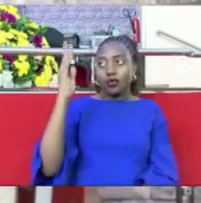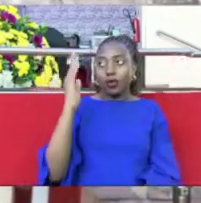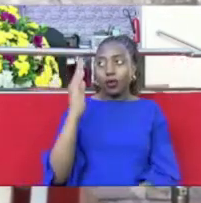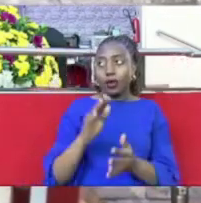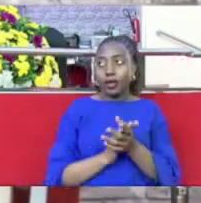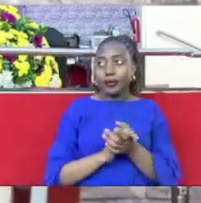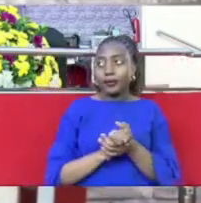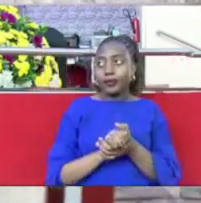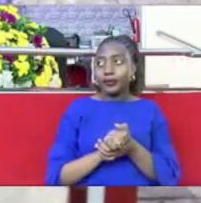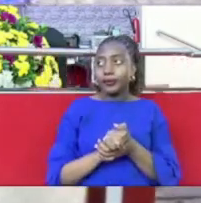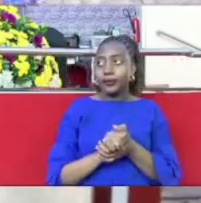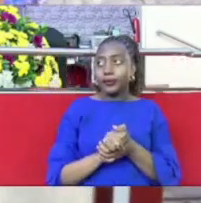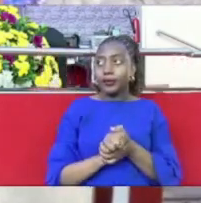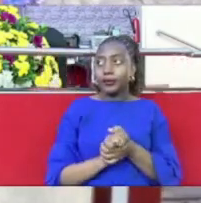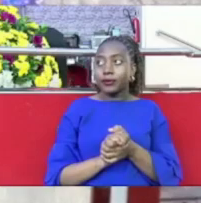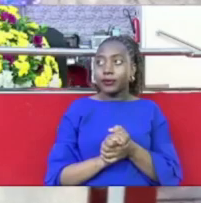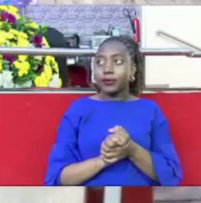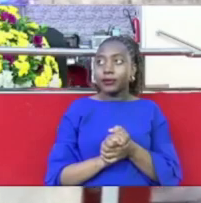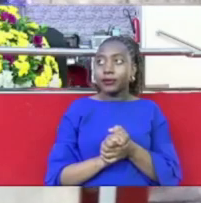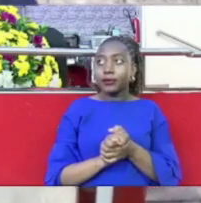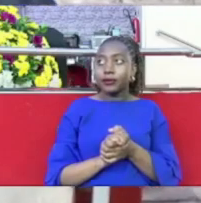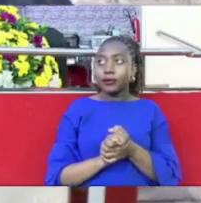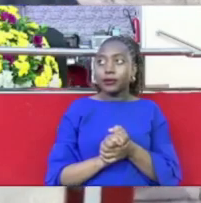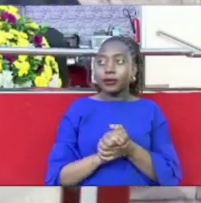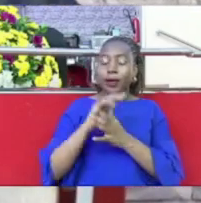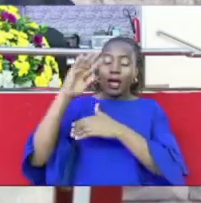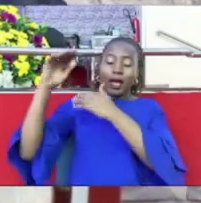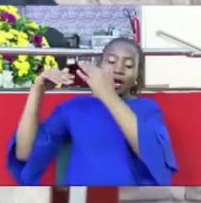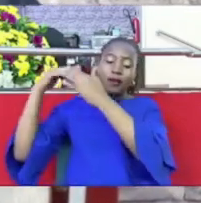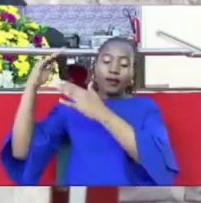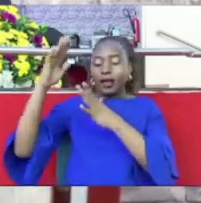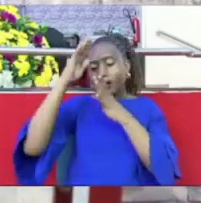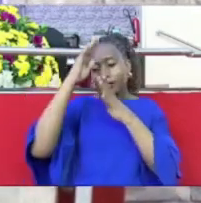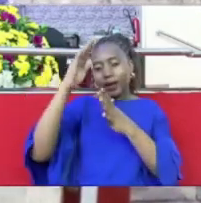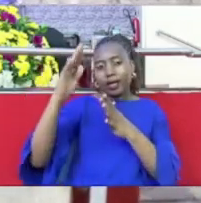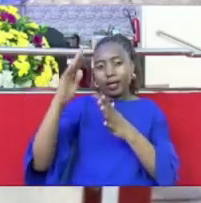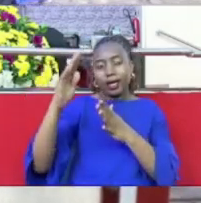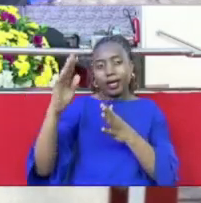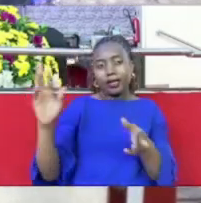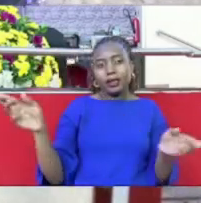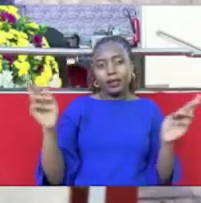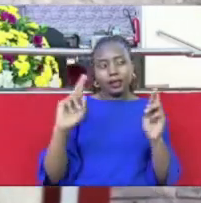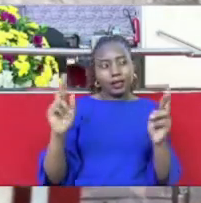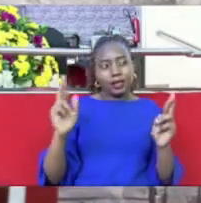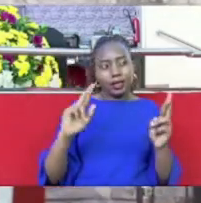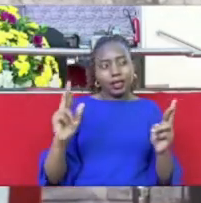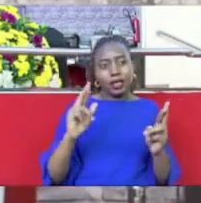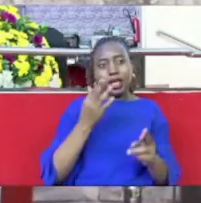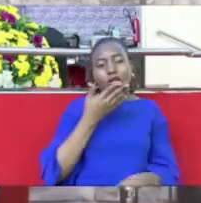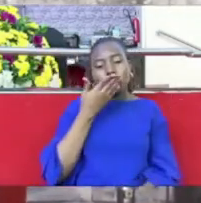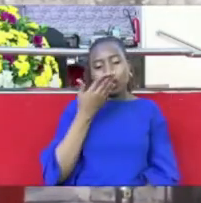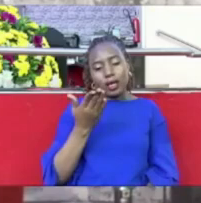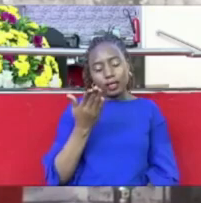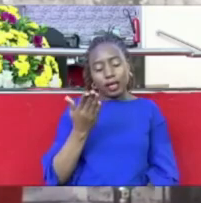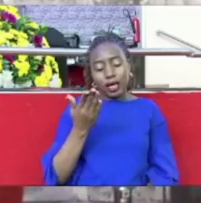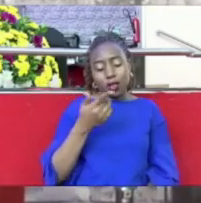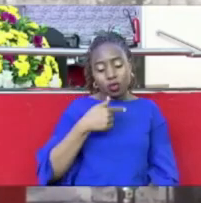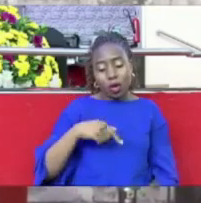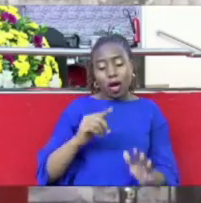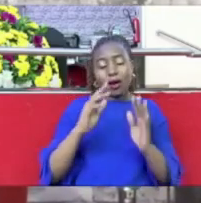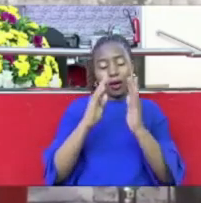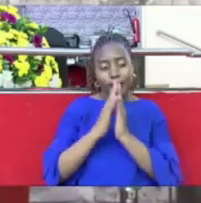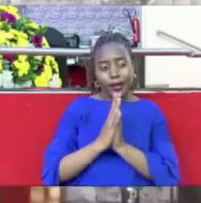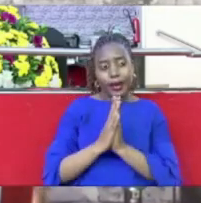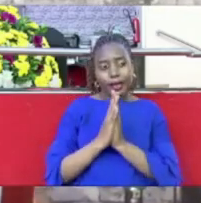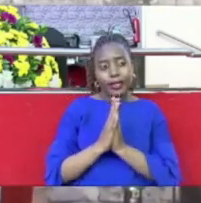mema katika uwepo wake Mungu. The Heavenly Father is more than willing to respond to our prayers speedily. Baba wetu wa mbinguni